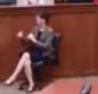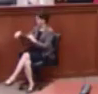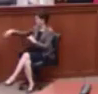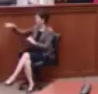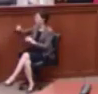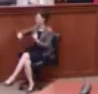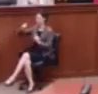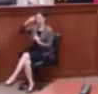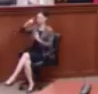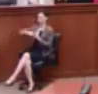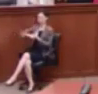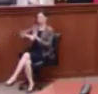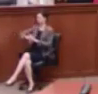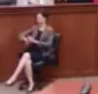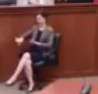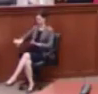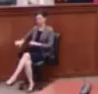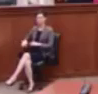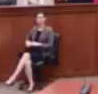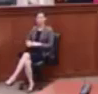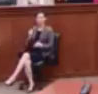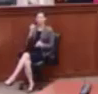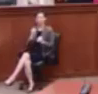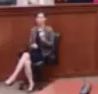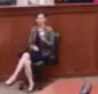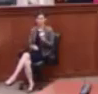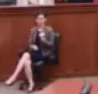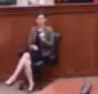today. And lastly, we recommended